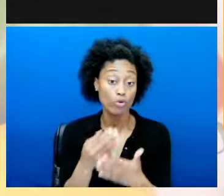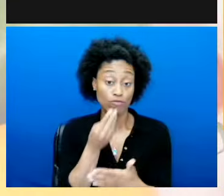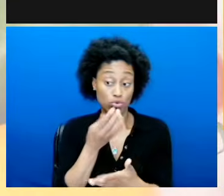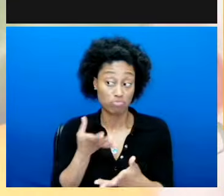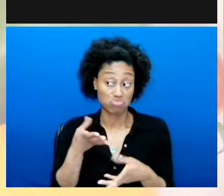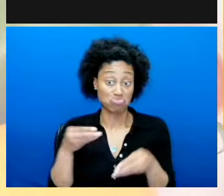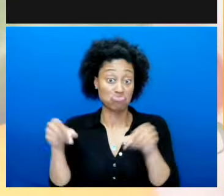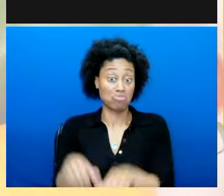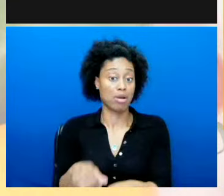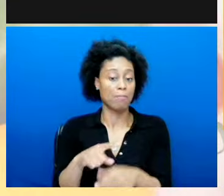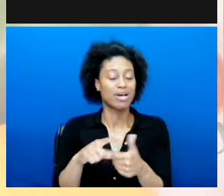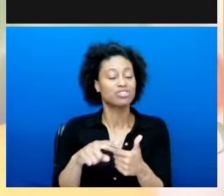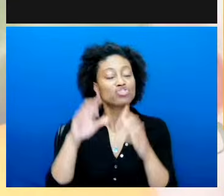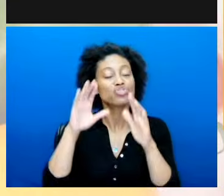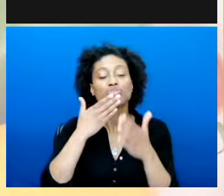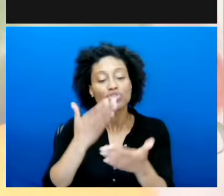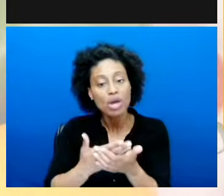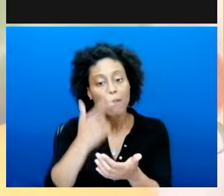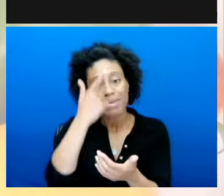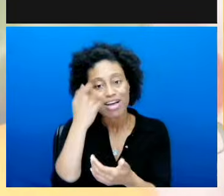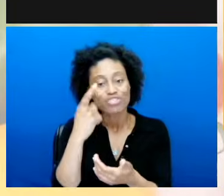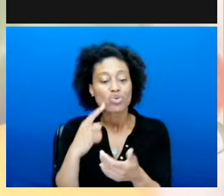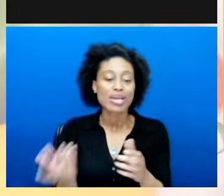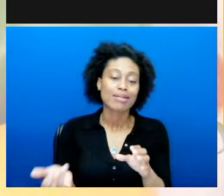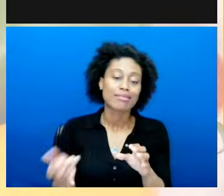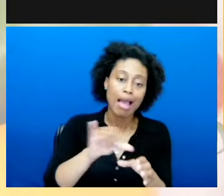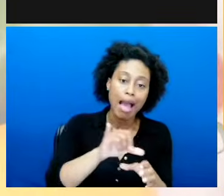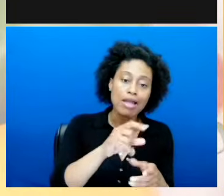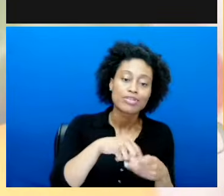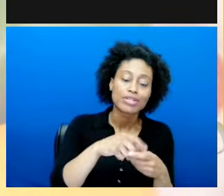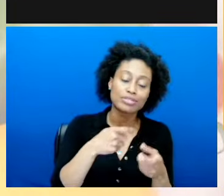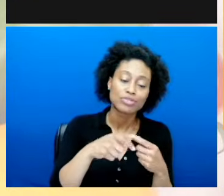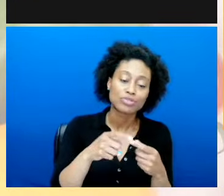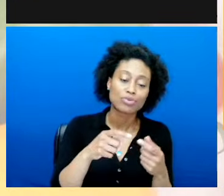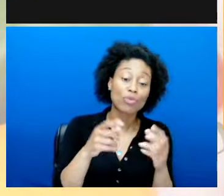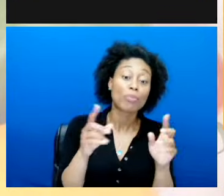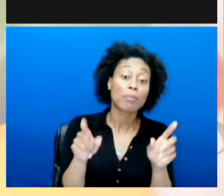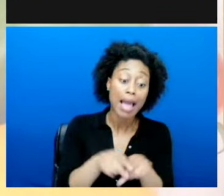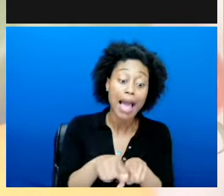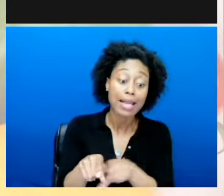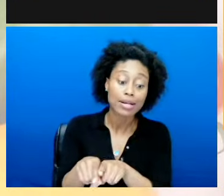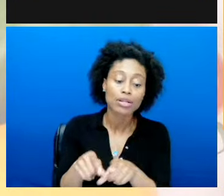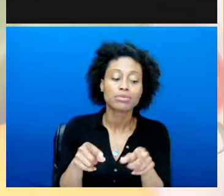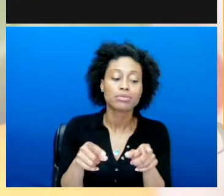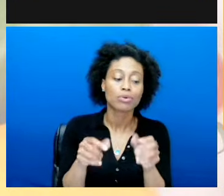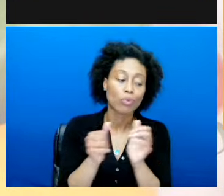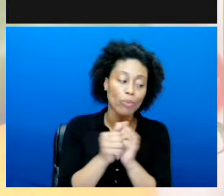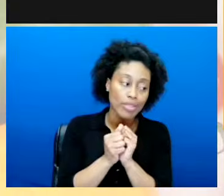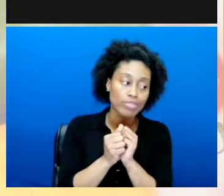them to your vegan alternatives, like your vegan cheese, your vegan milk, and your vegan butter as well.